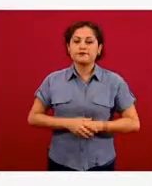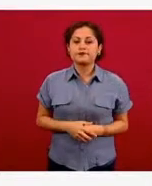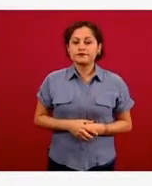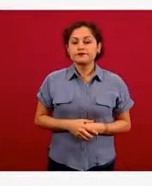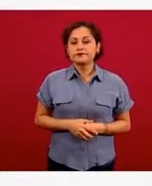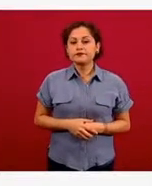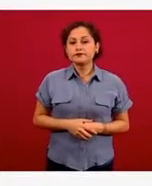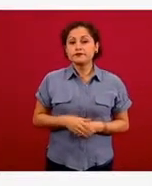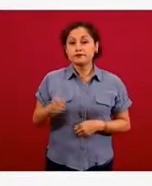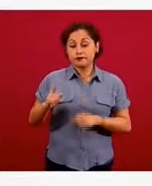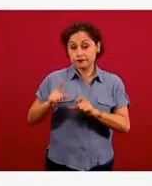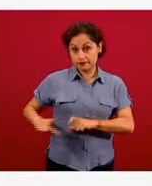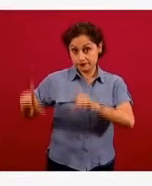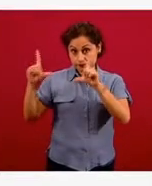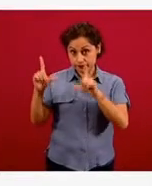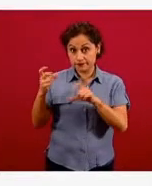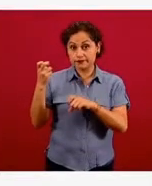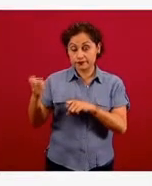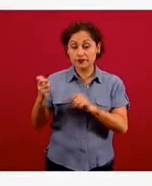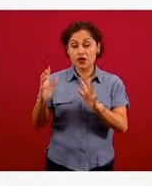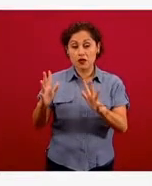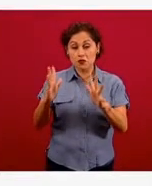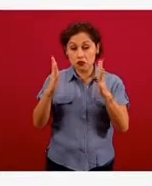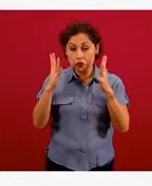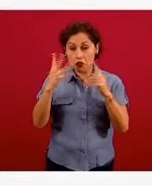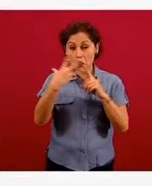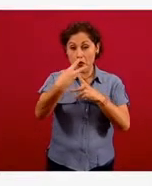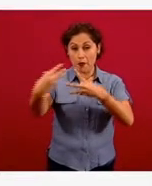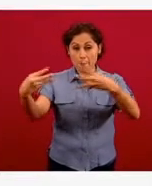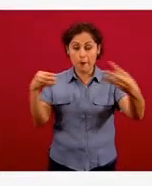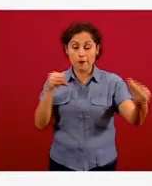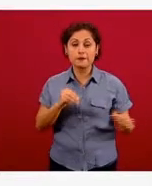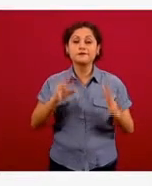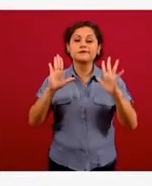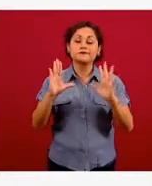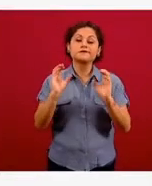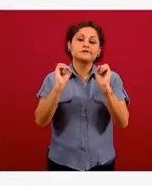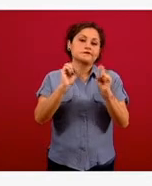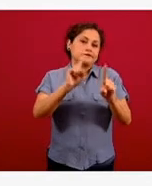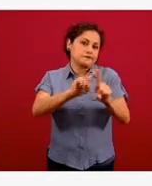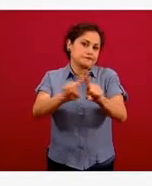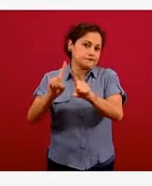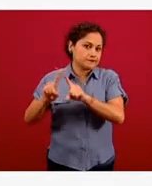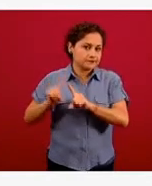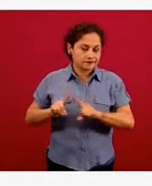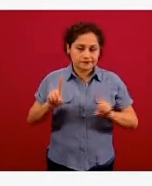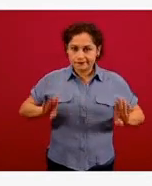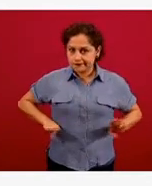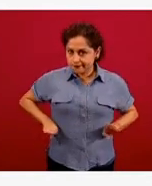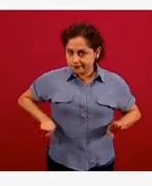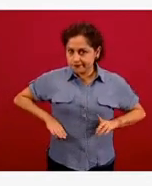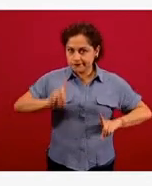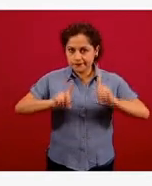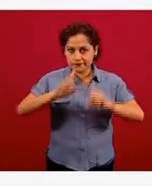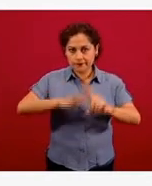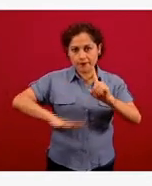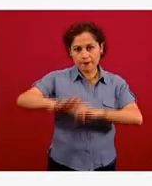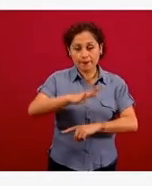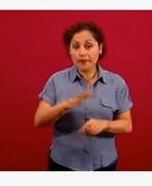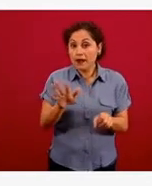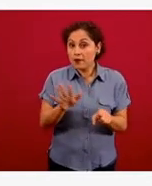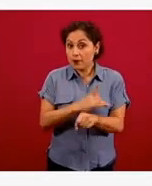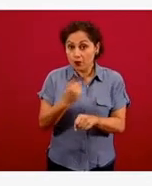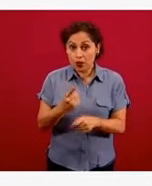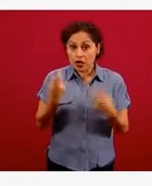rare situation in which there is no test for these patients who die prematurely, there is a mechanism